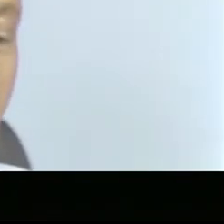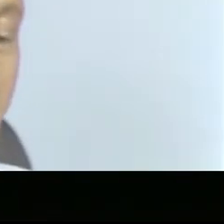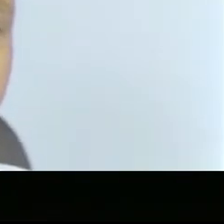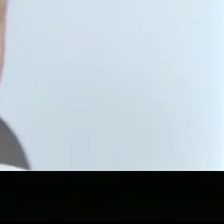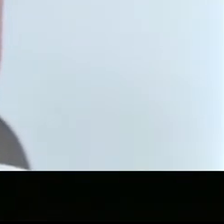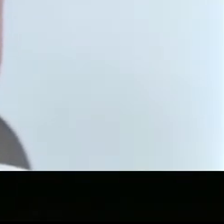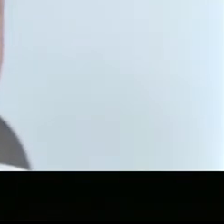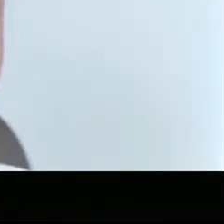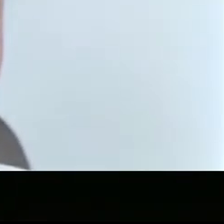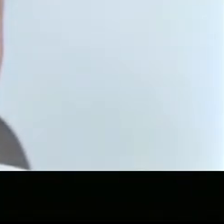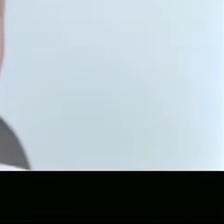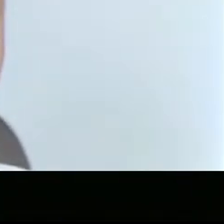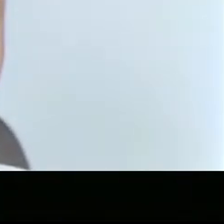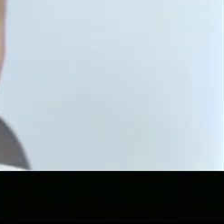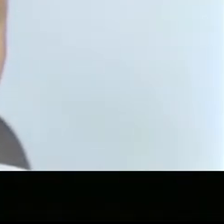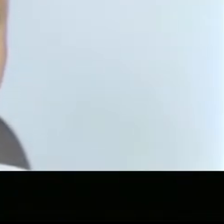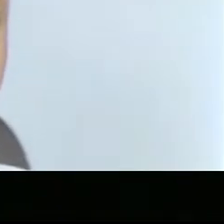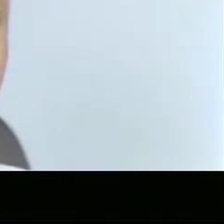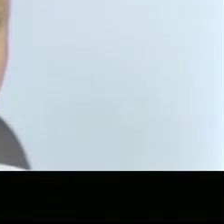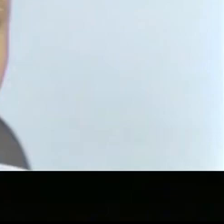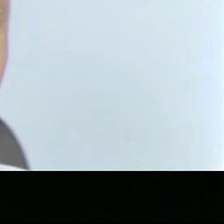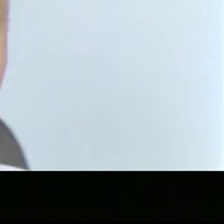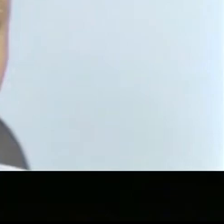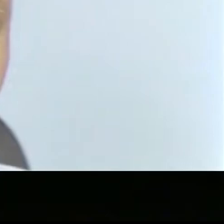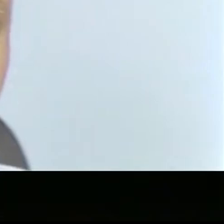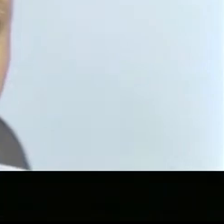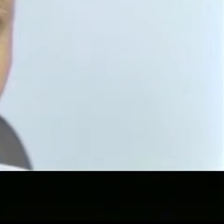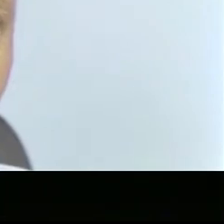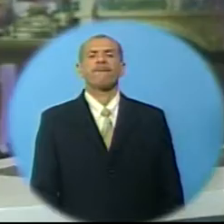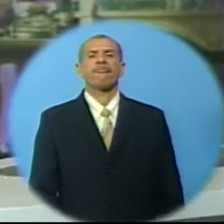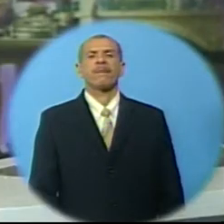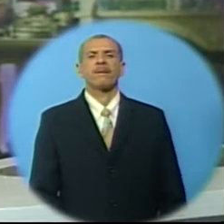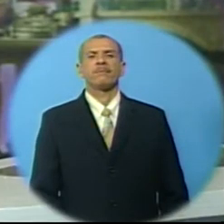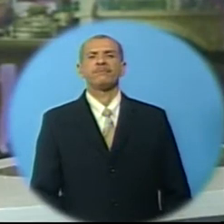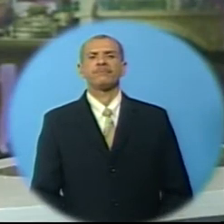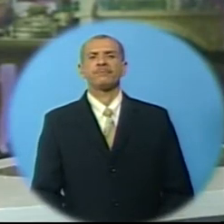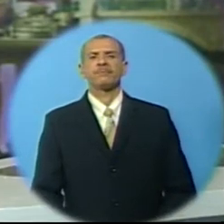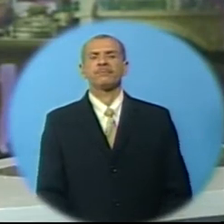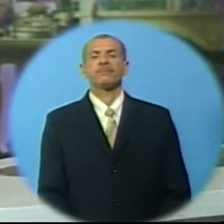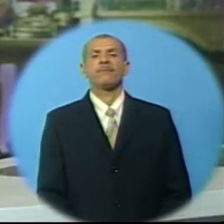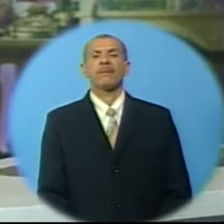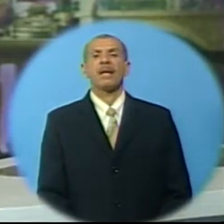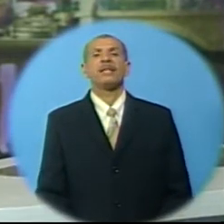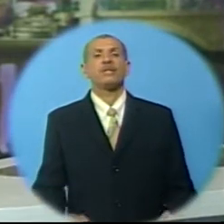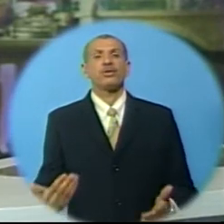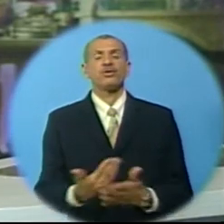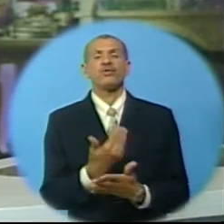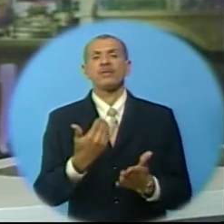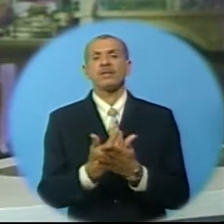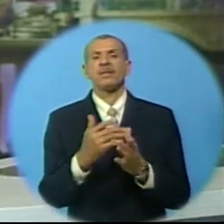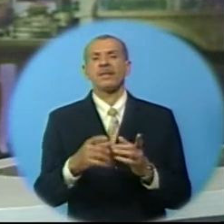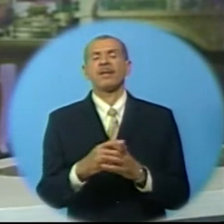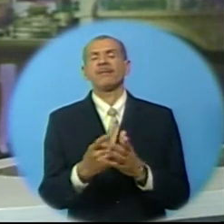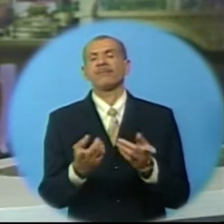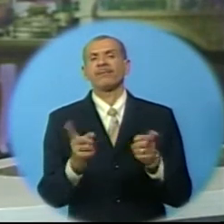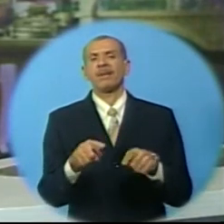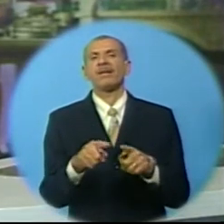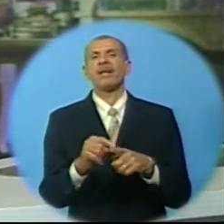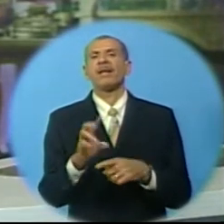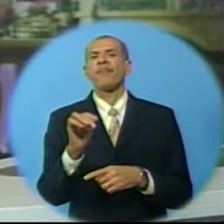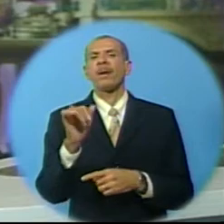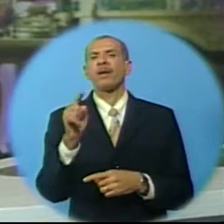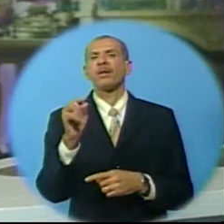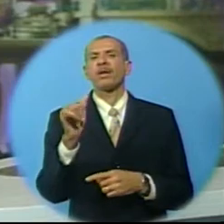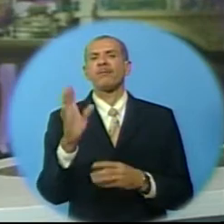through the press release which we made 2 weeks ago. Well, this is the latest development following a marathon